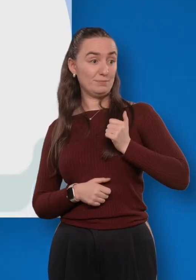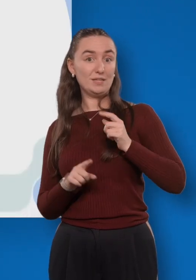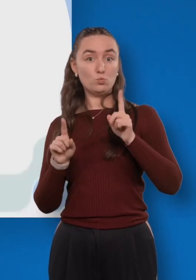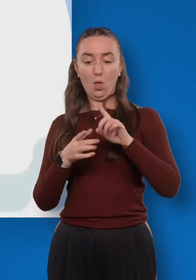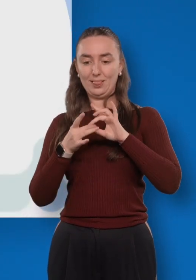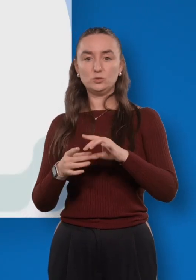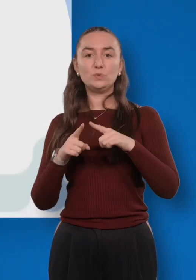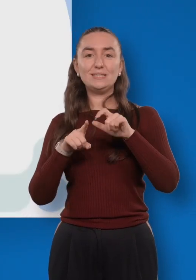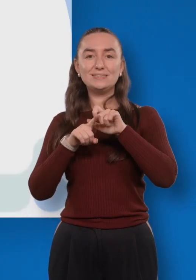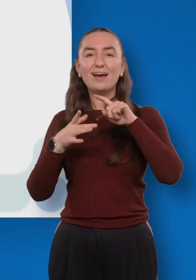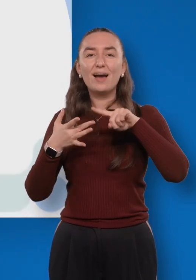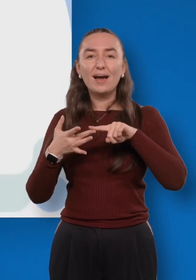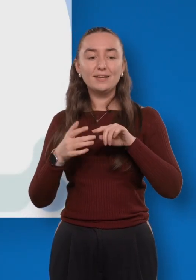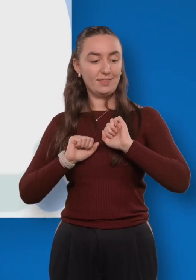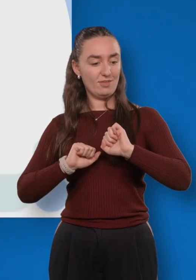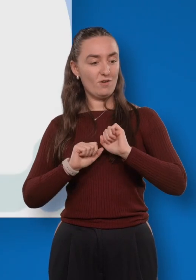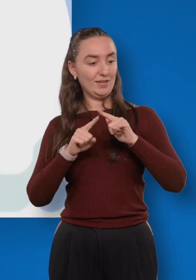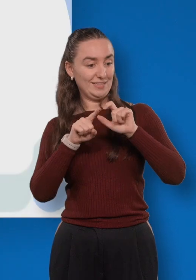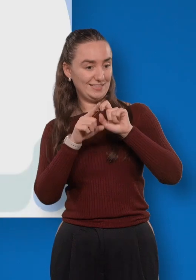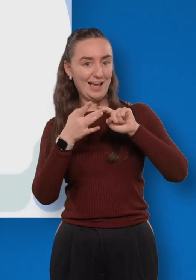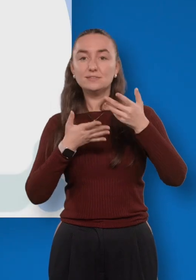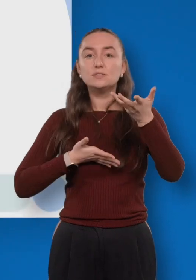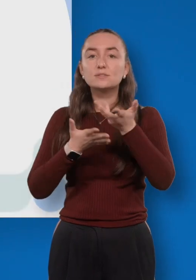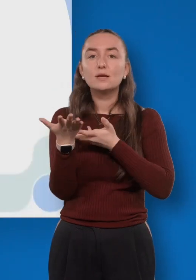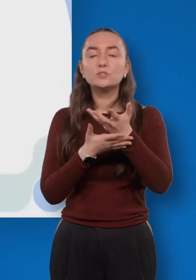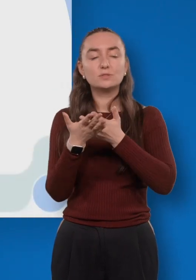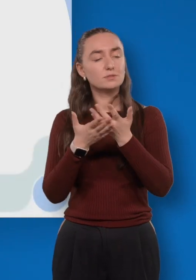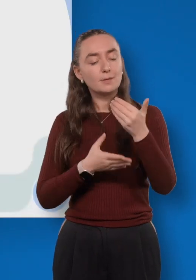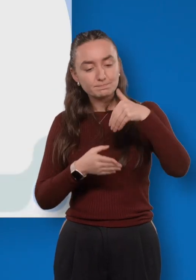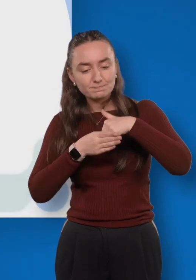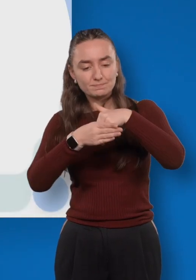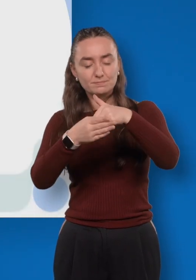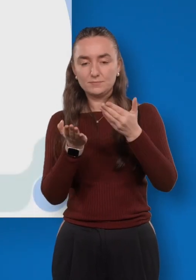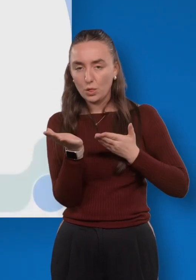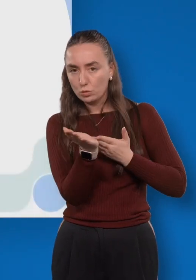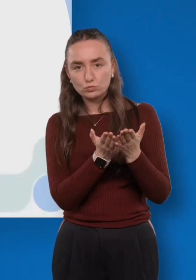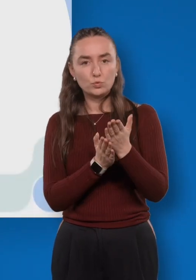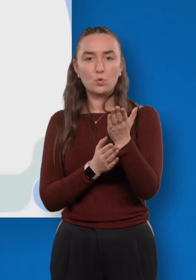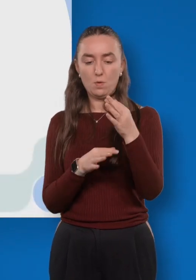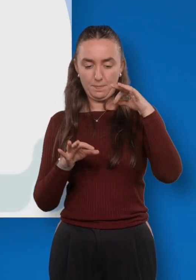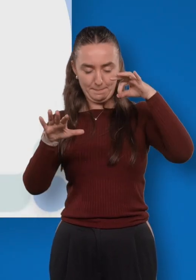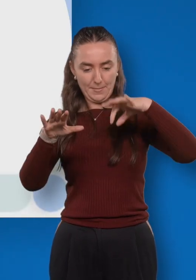and having those EDI discussions. So making sure that you're embedding those principles and practices and the